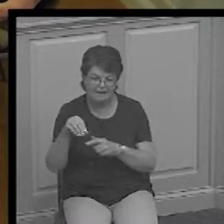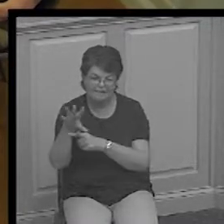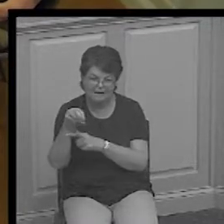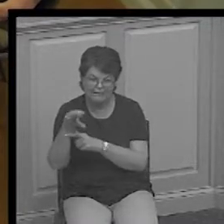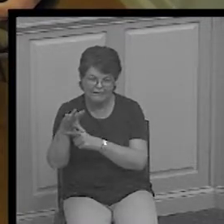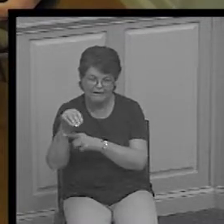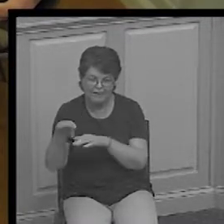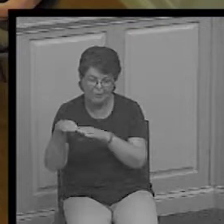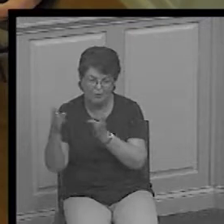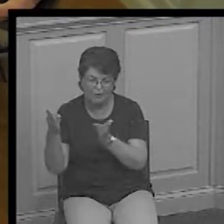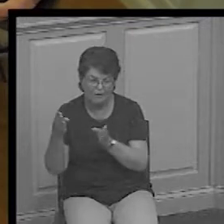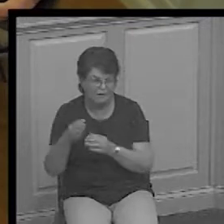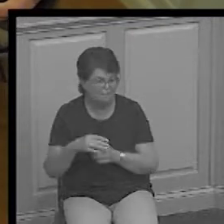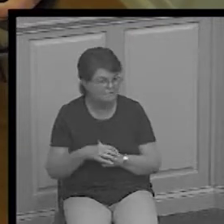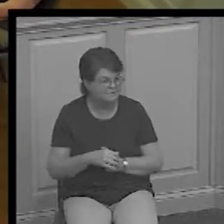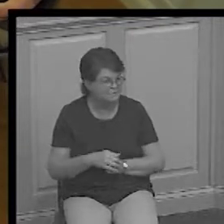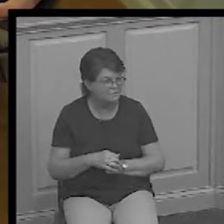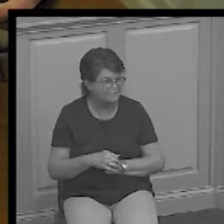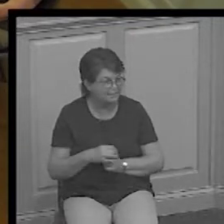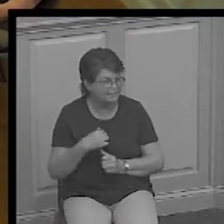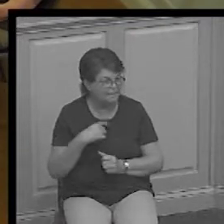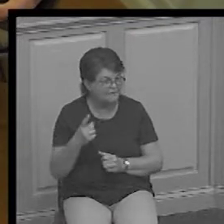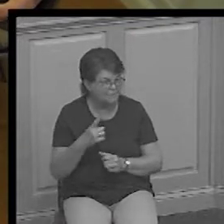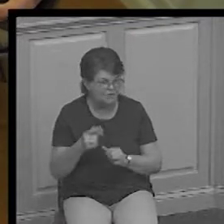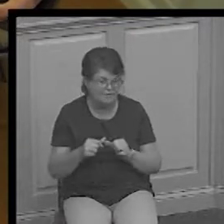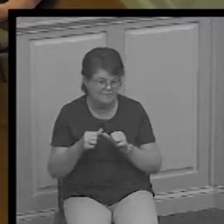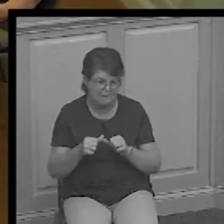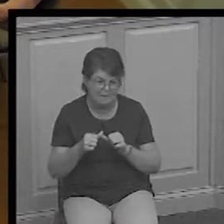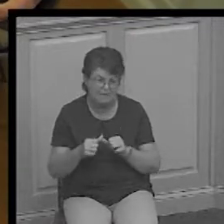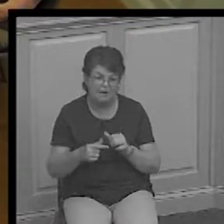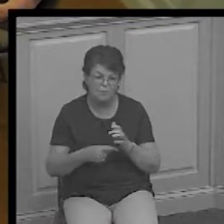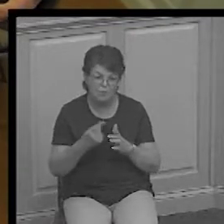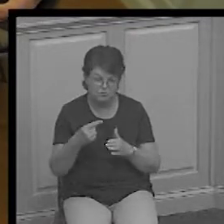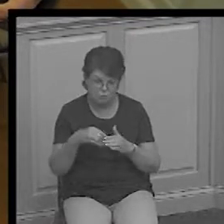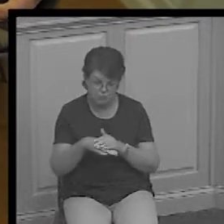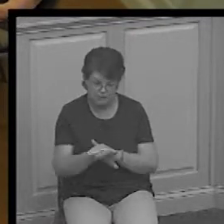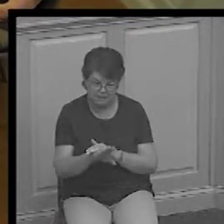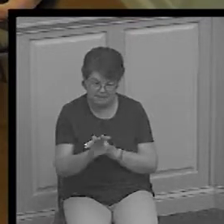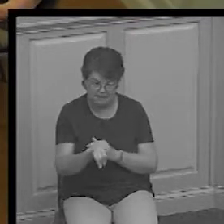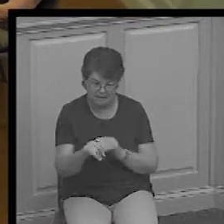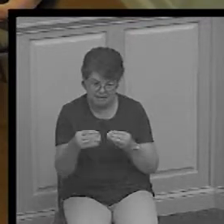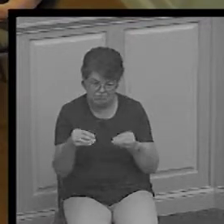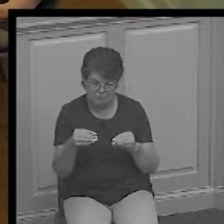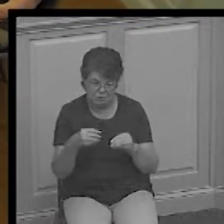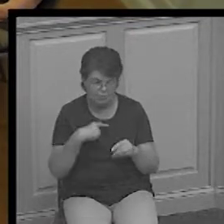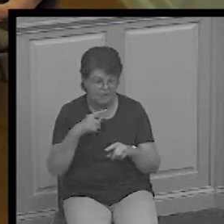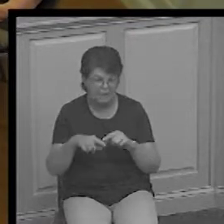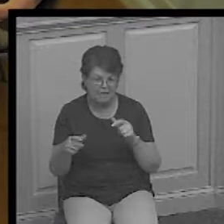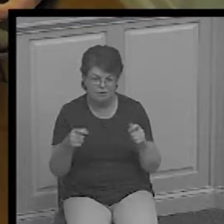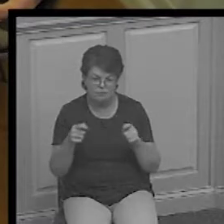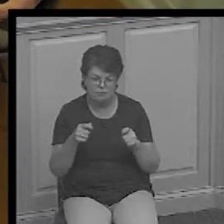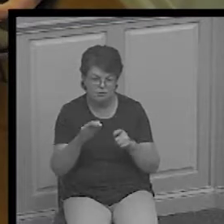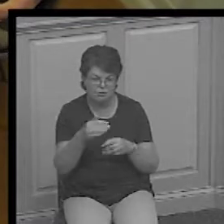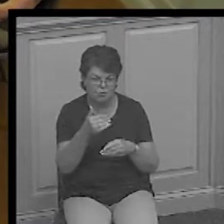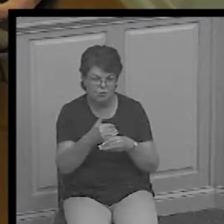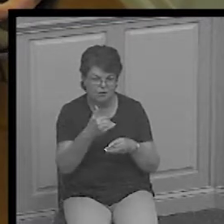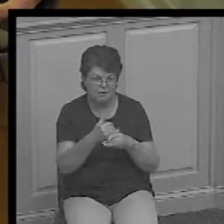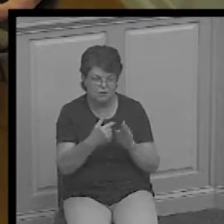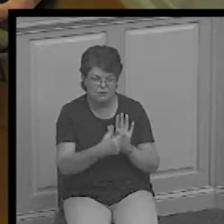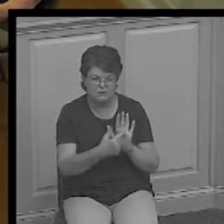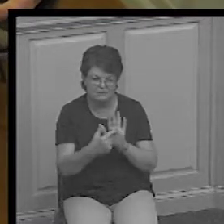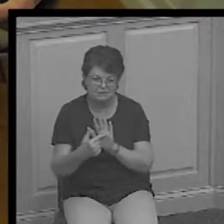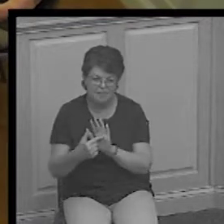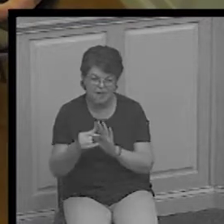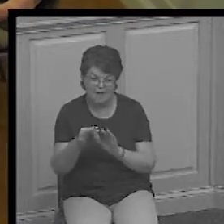point. Yeah. But we've kind of always maintained that once you get inside that store, We can't regulate your window display. Right. And